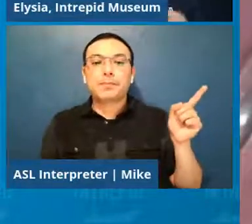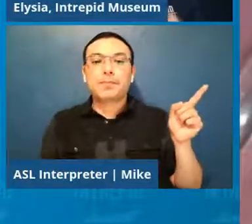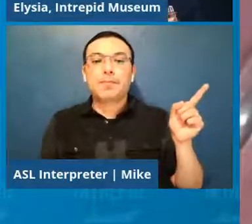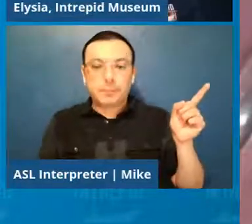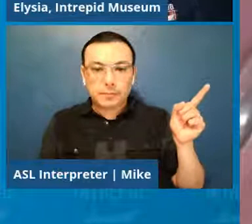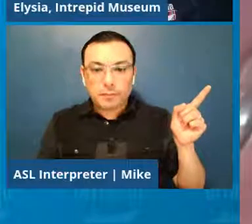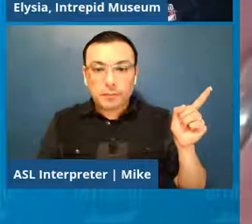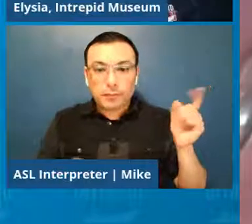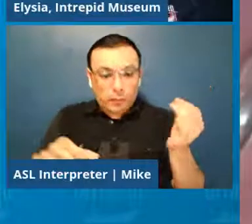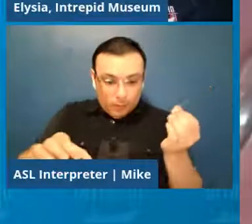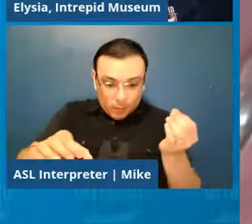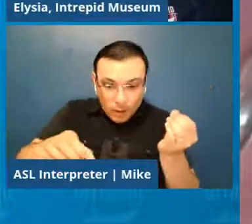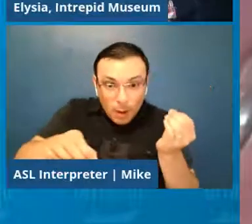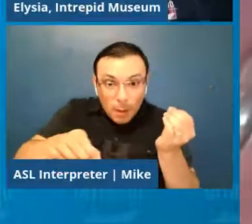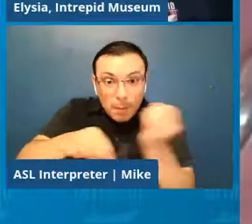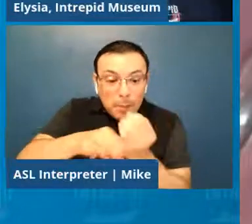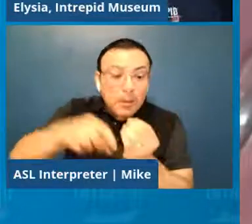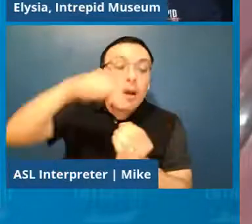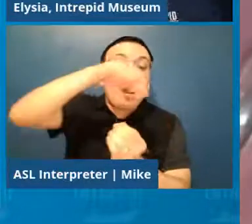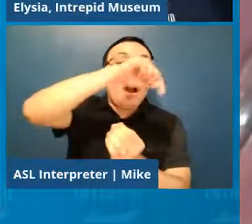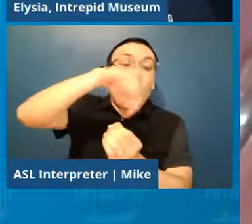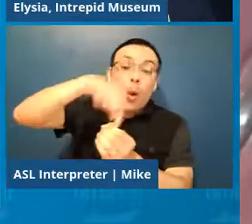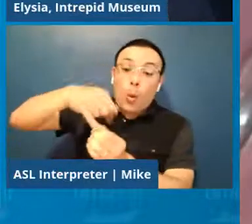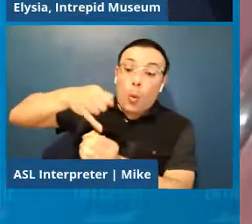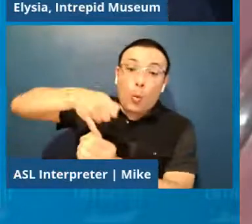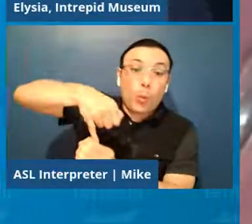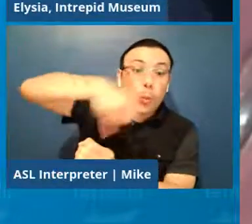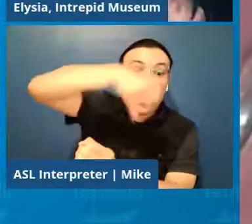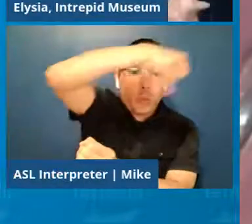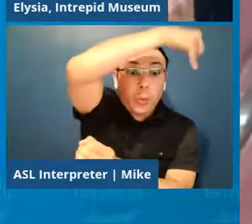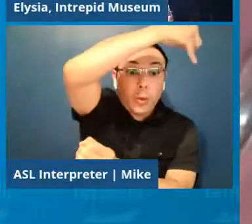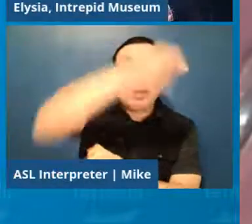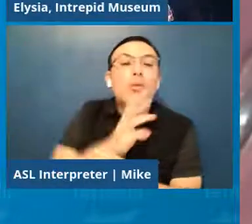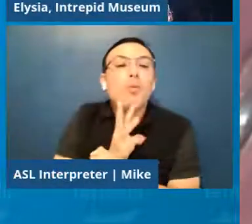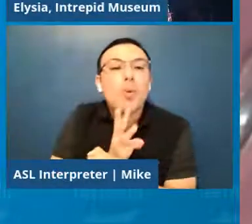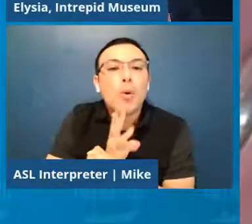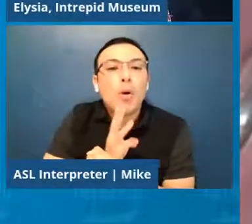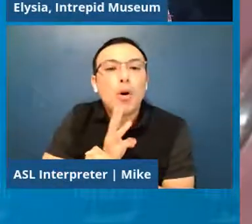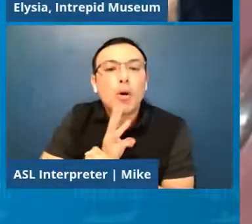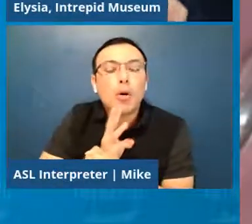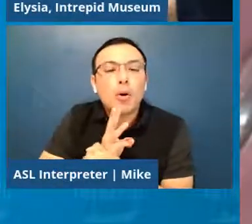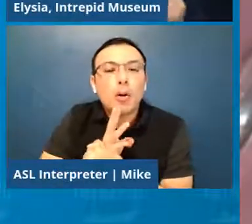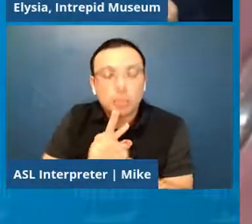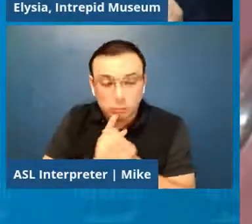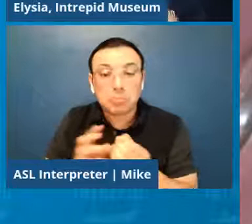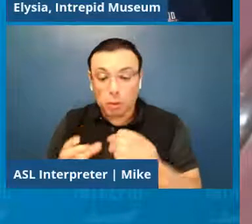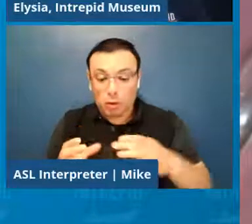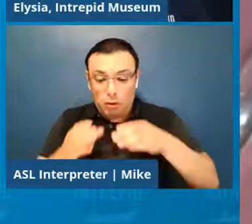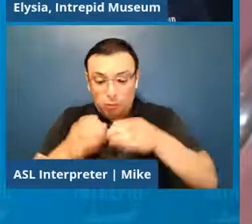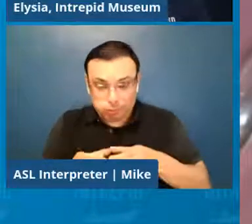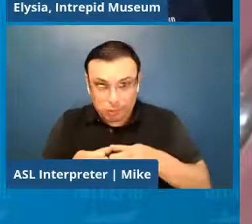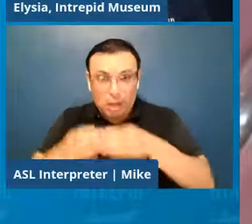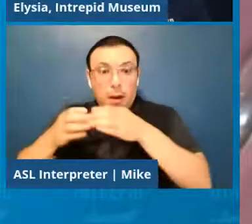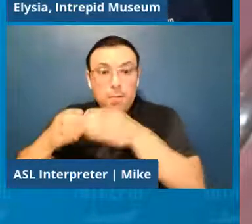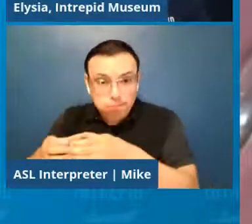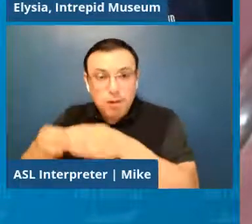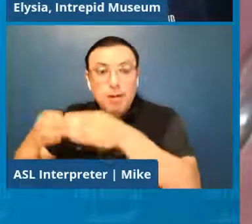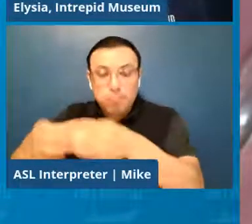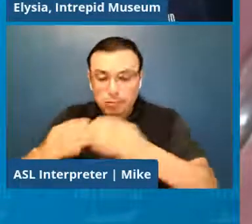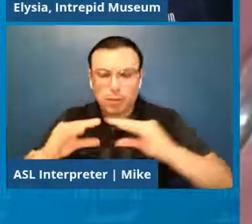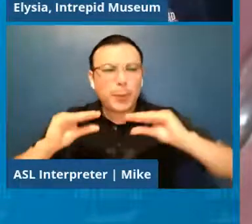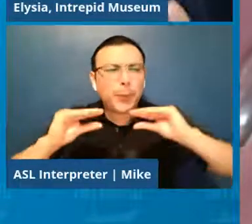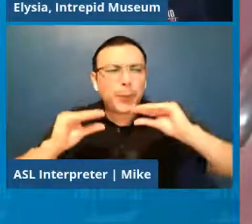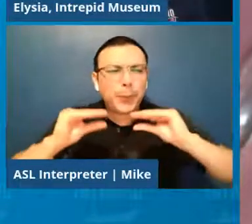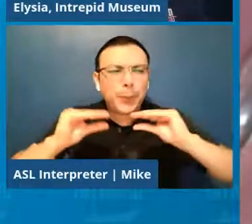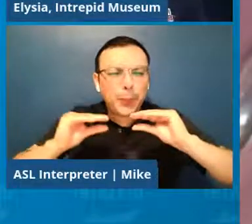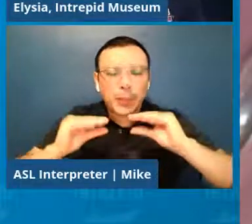dispenser to the food containers that I just showed you. So each portion of food was individually packaged in these flexible, transparent pouches,